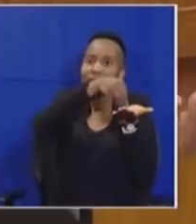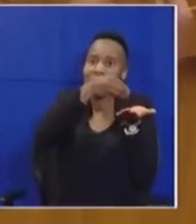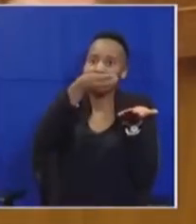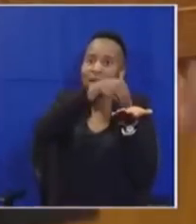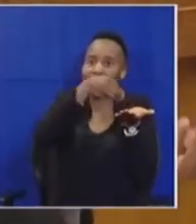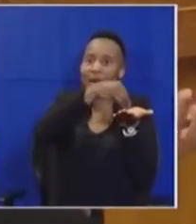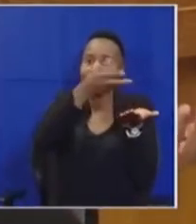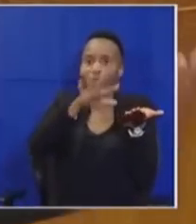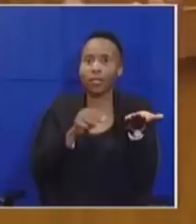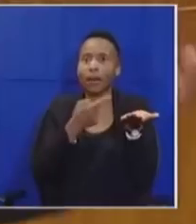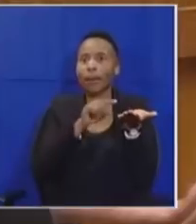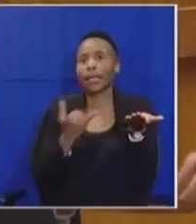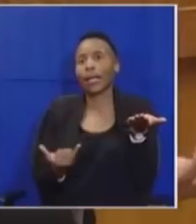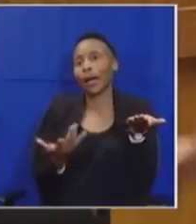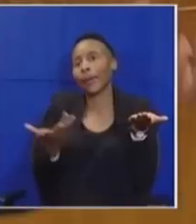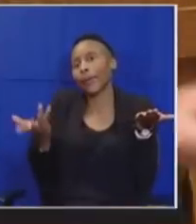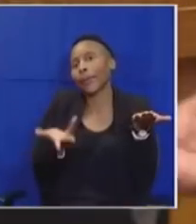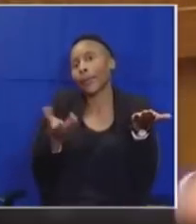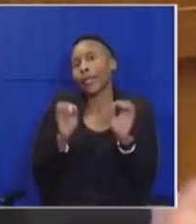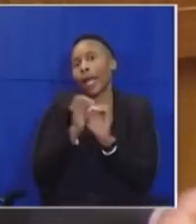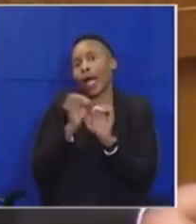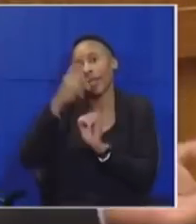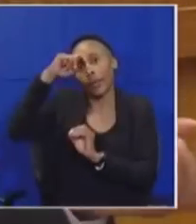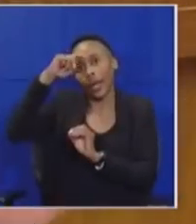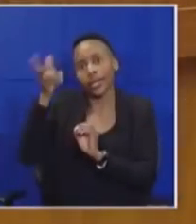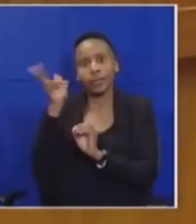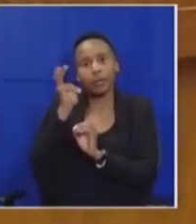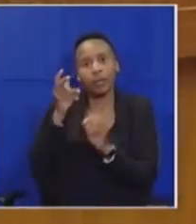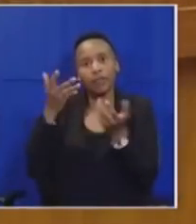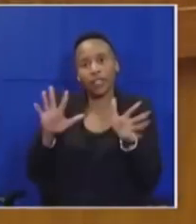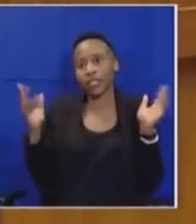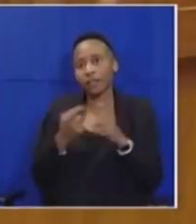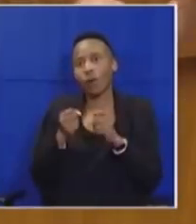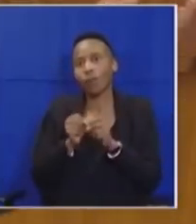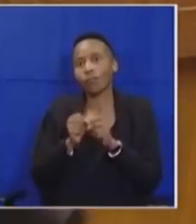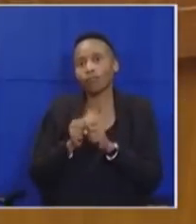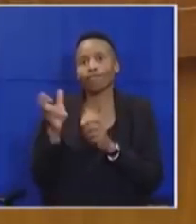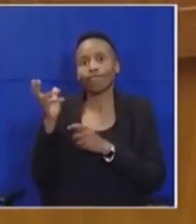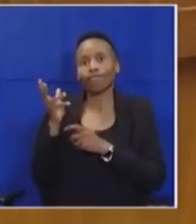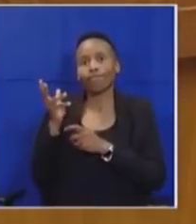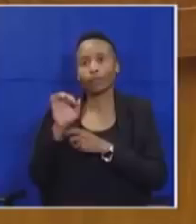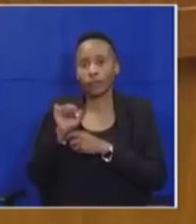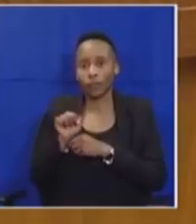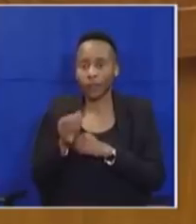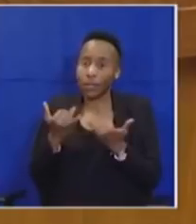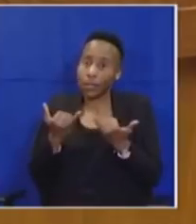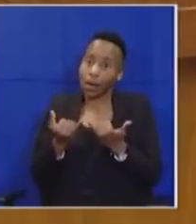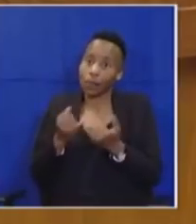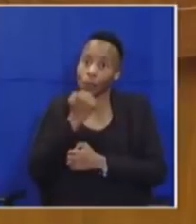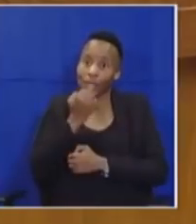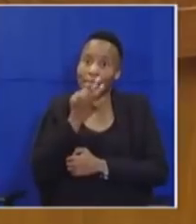not heard anything wiser that you have said. And I regret to say